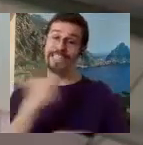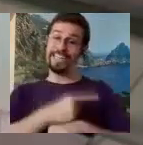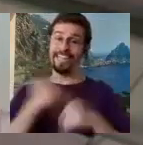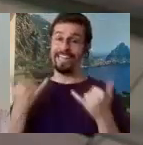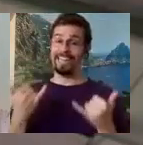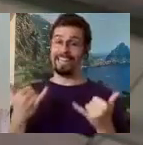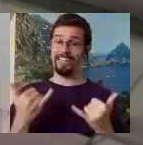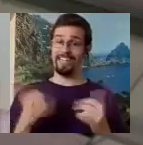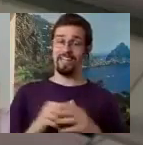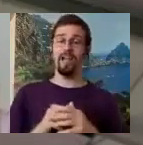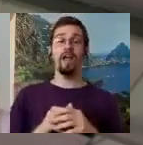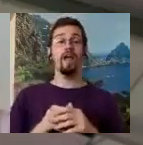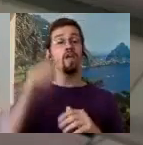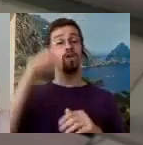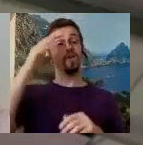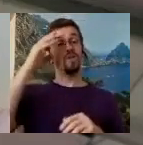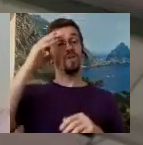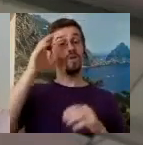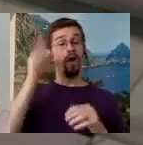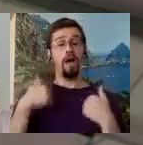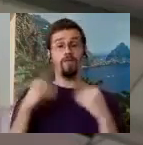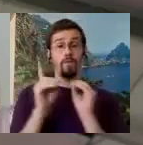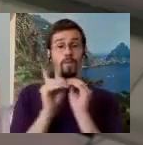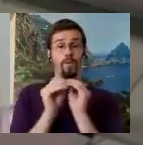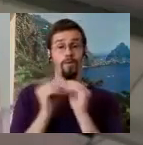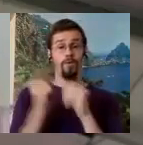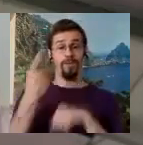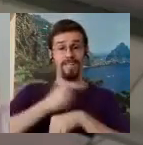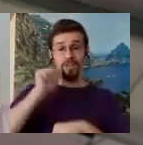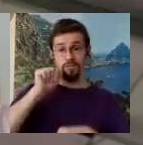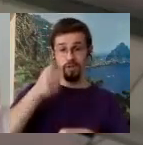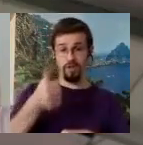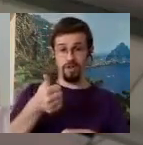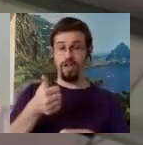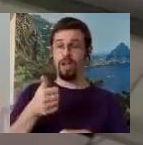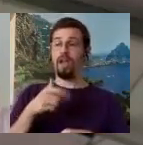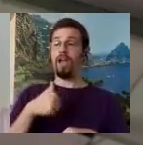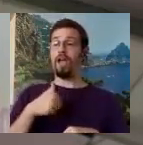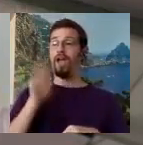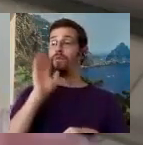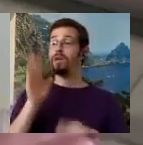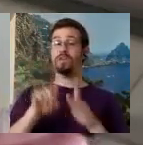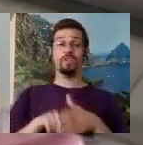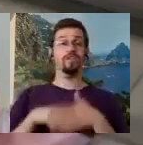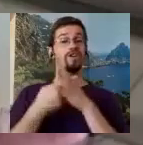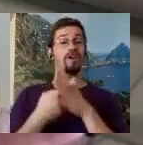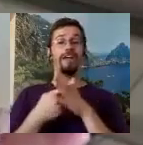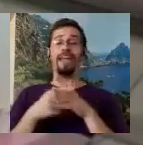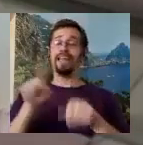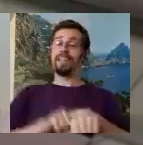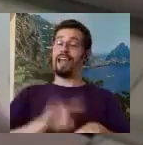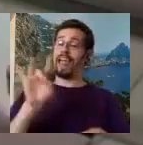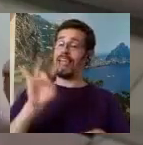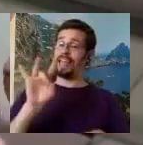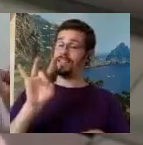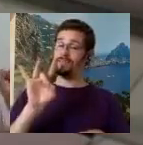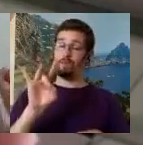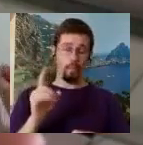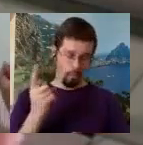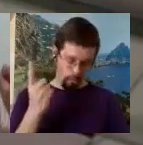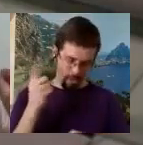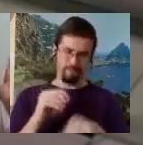you again. And I think it's probably time for us to stop this broadcast because it's been a really long day, but a fun